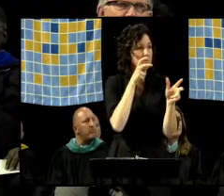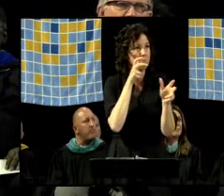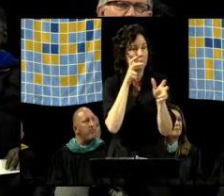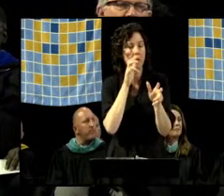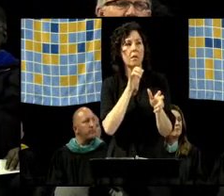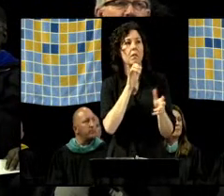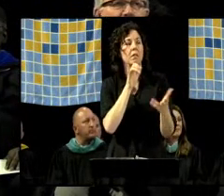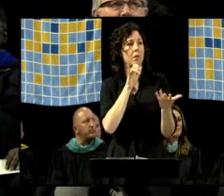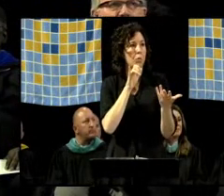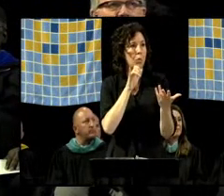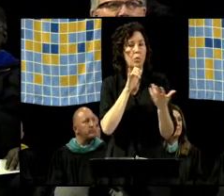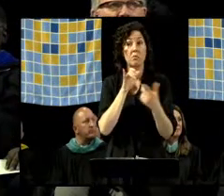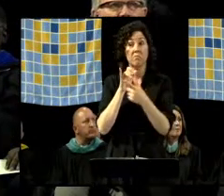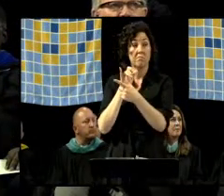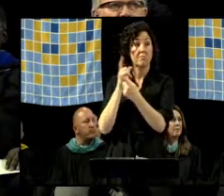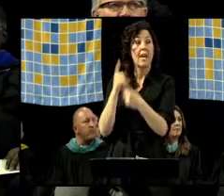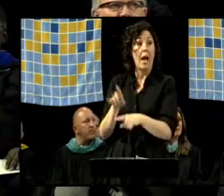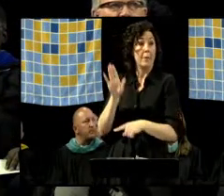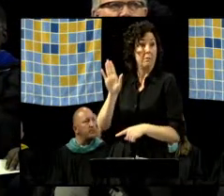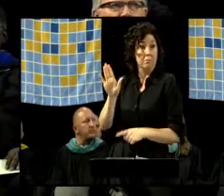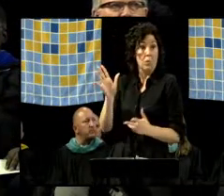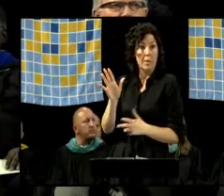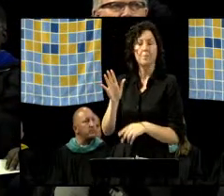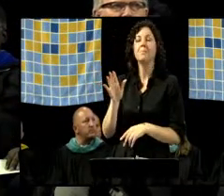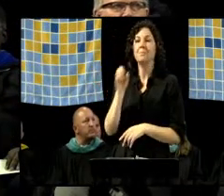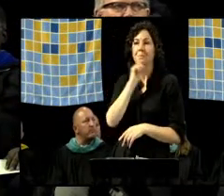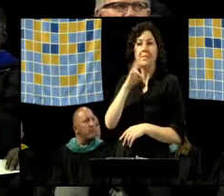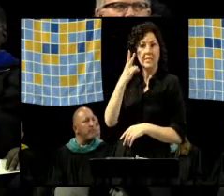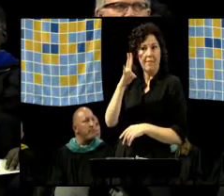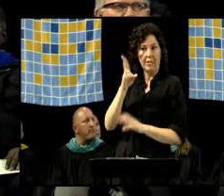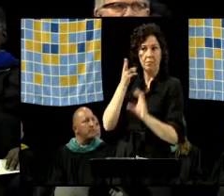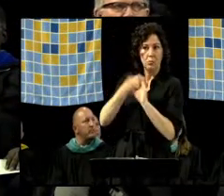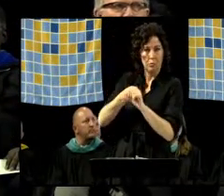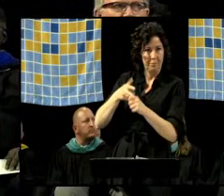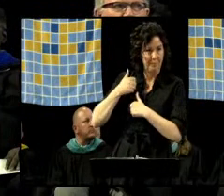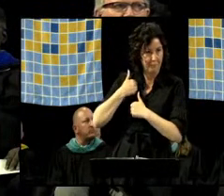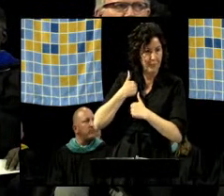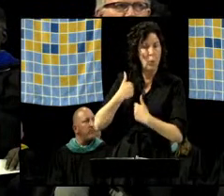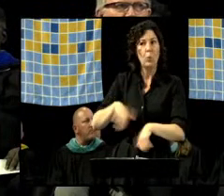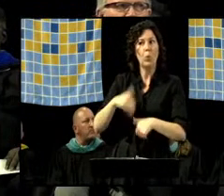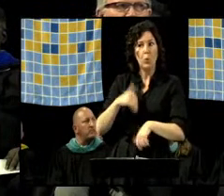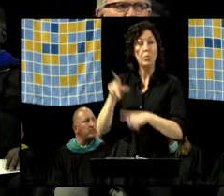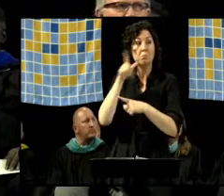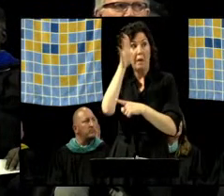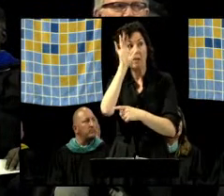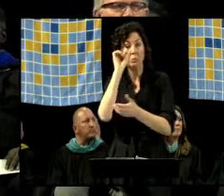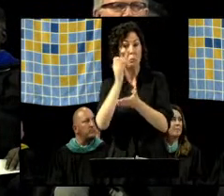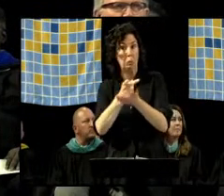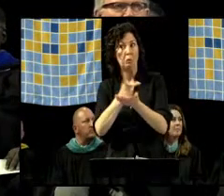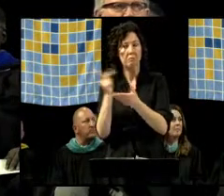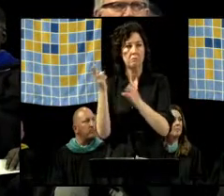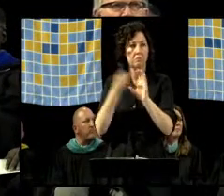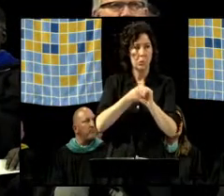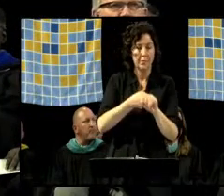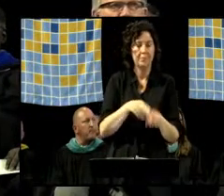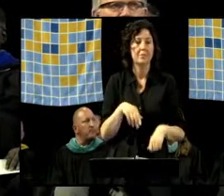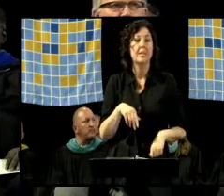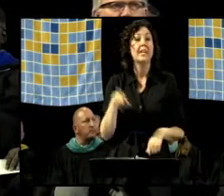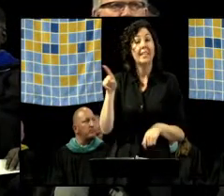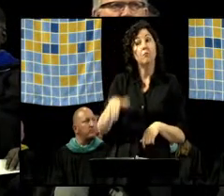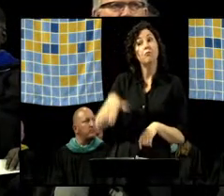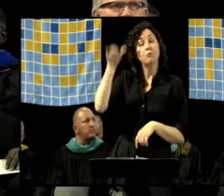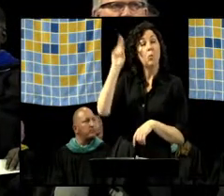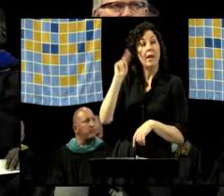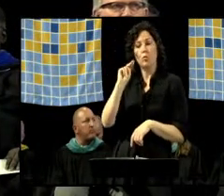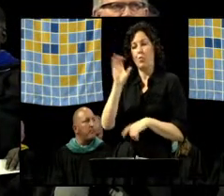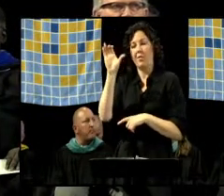17, something that required his parents' permission. While my grandfather was raised in the rural Outer Banks of North Carolina, he